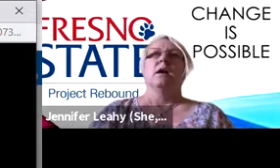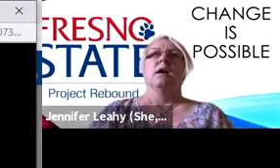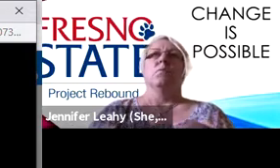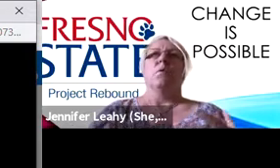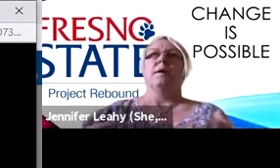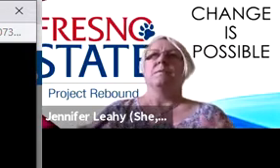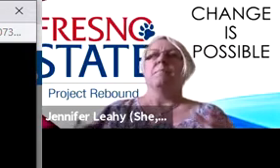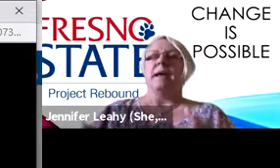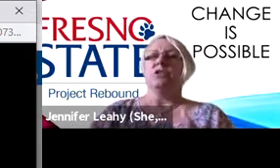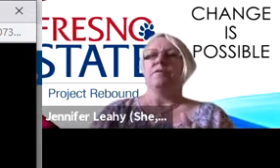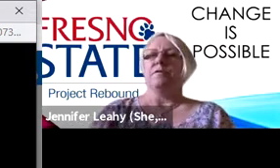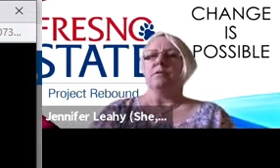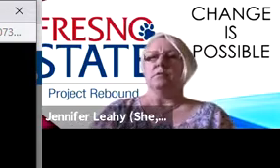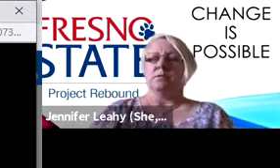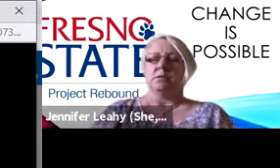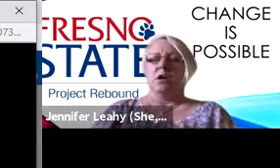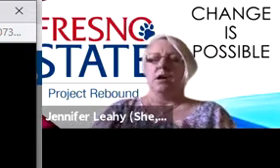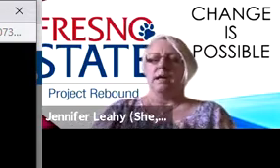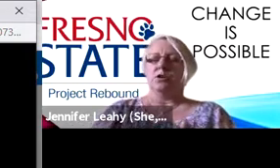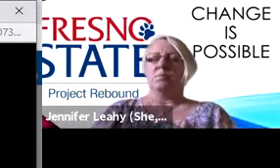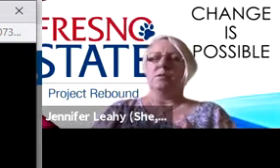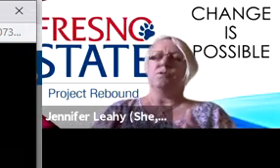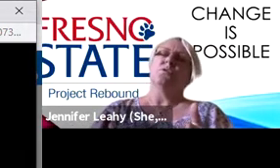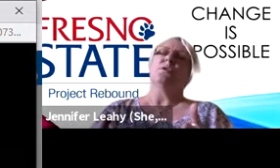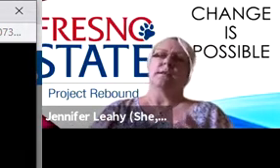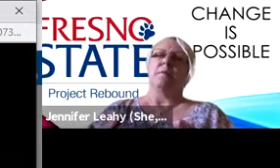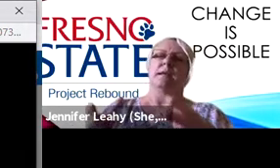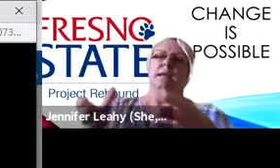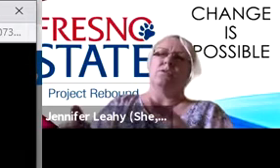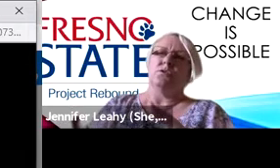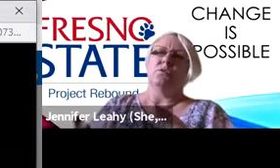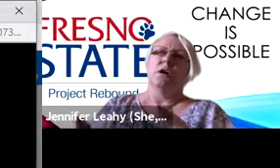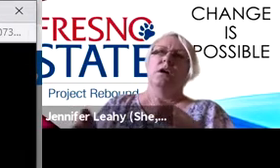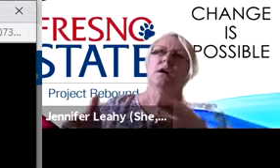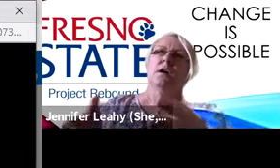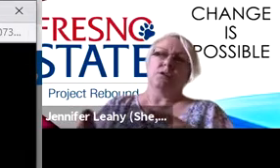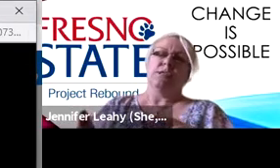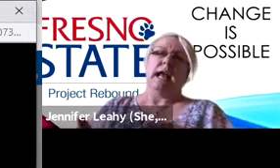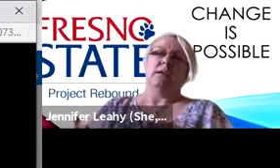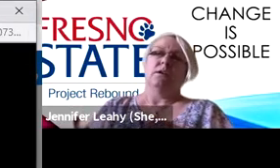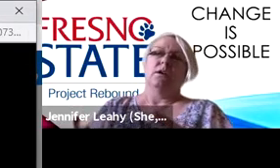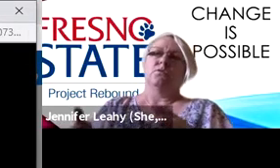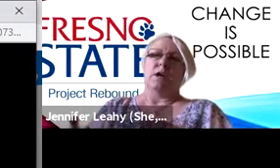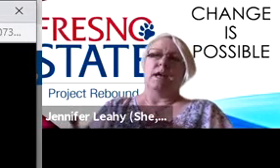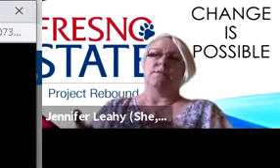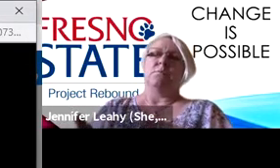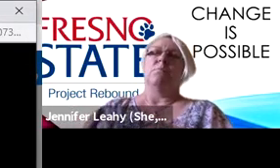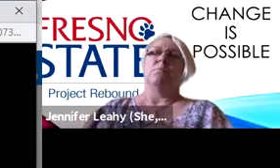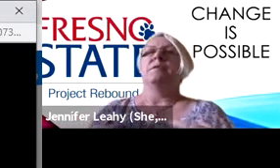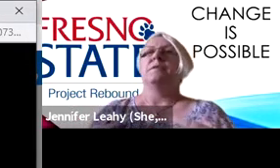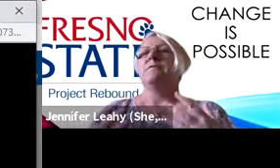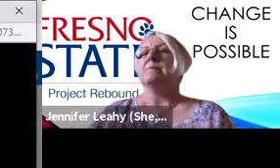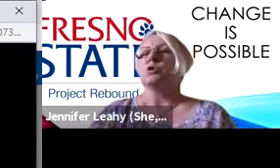is one of the major funnels in terms of students coming into Fresno State through